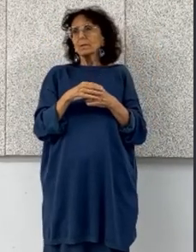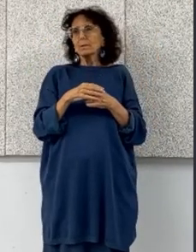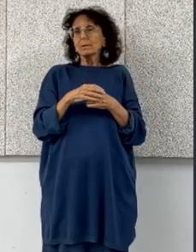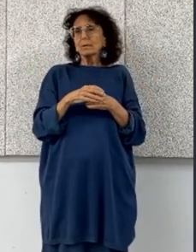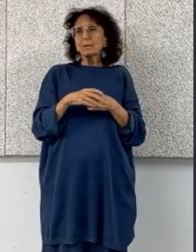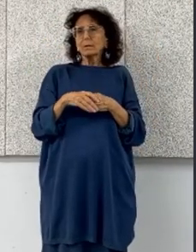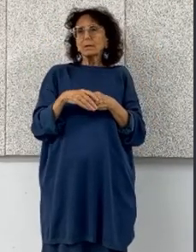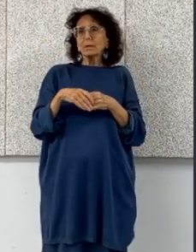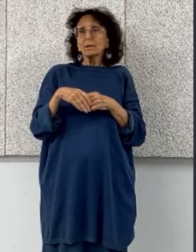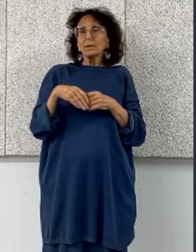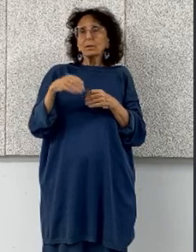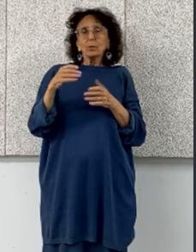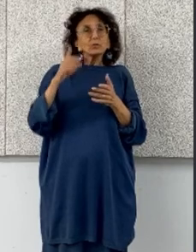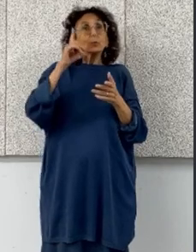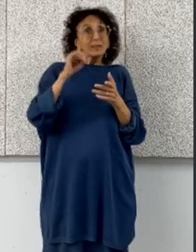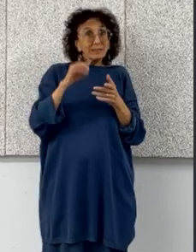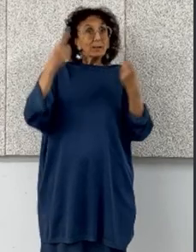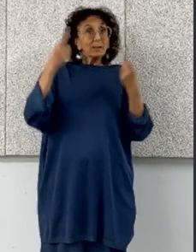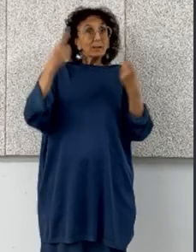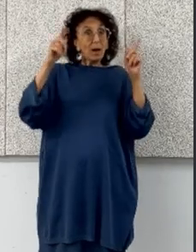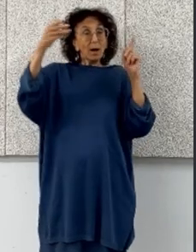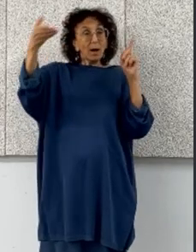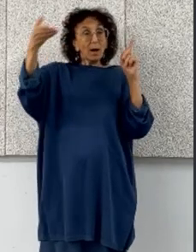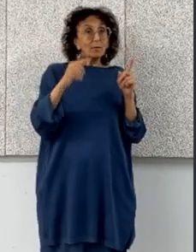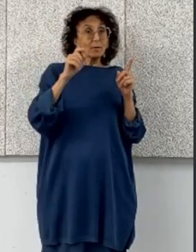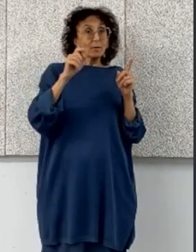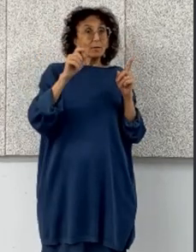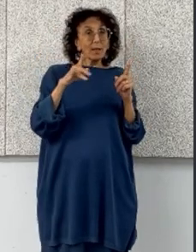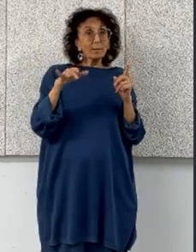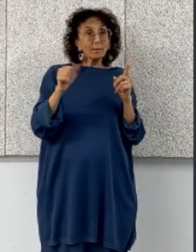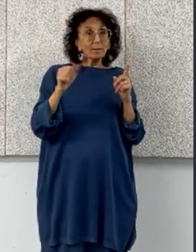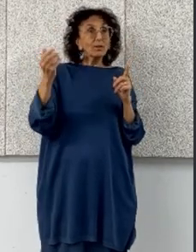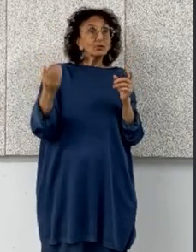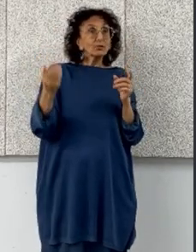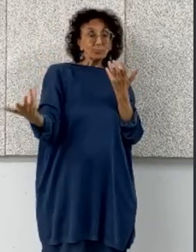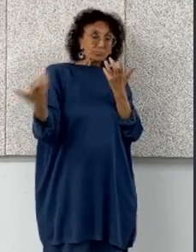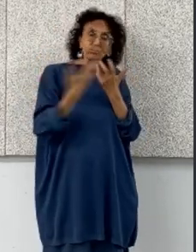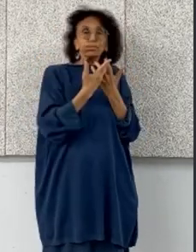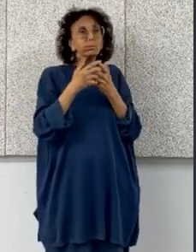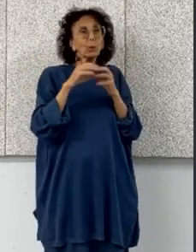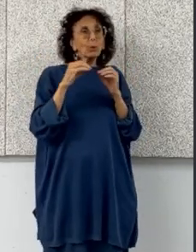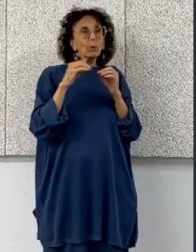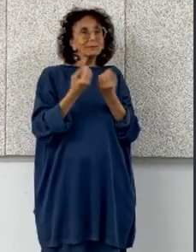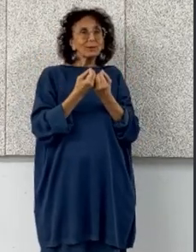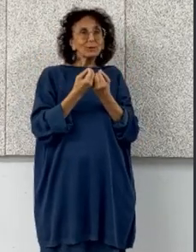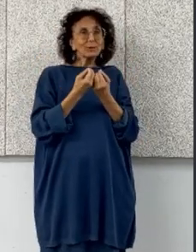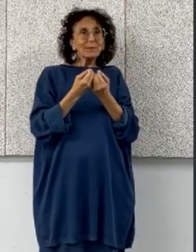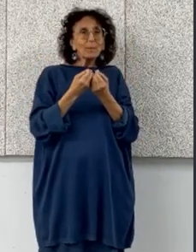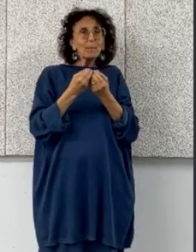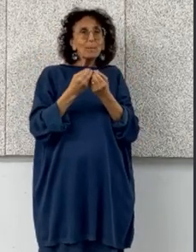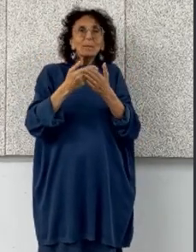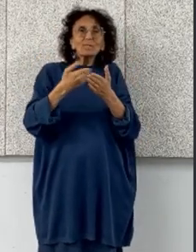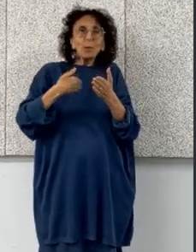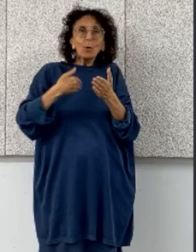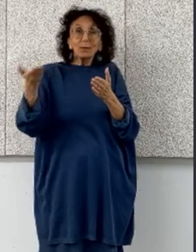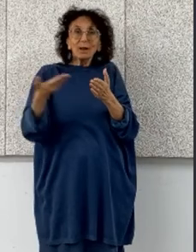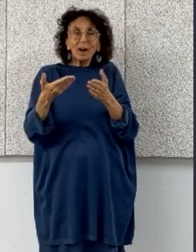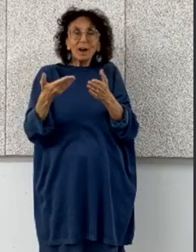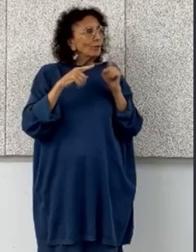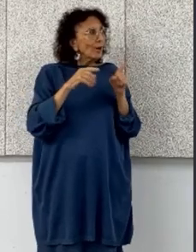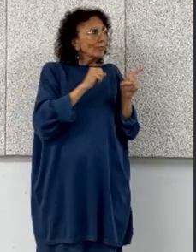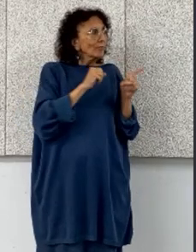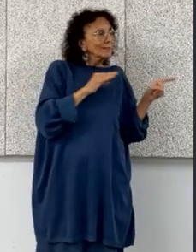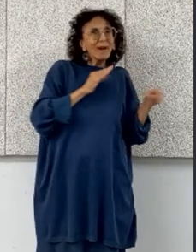become an incredible part of our organization and led it in new directions, but it also brought our staff and board closer together in a moment